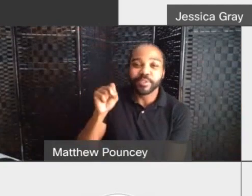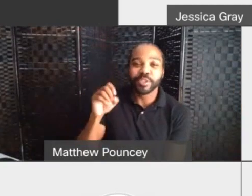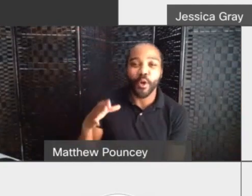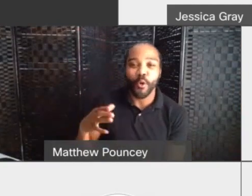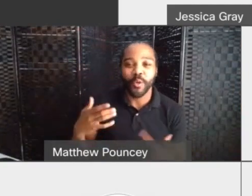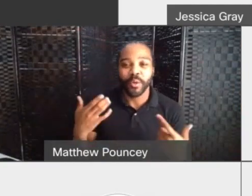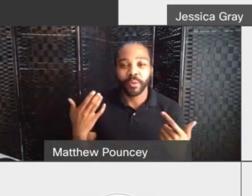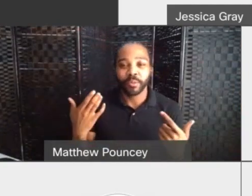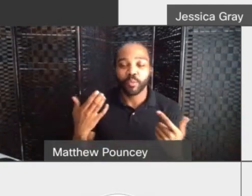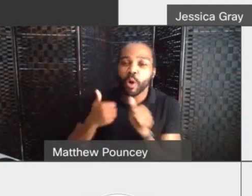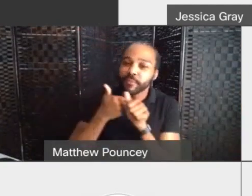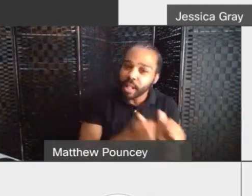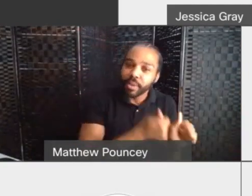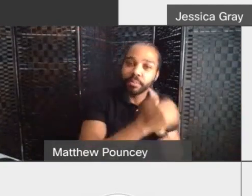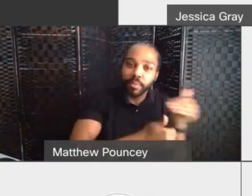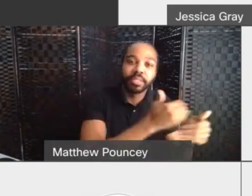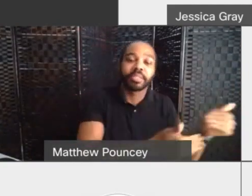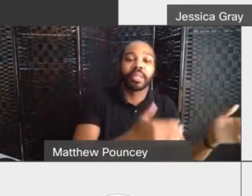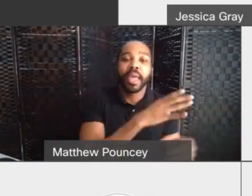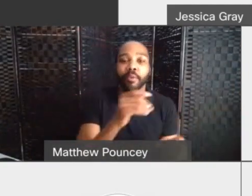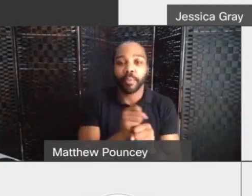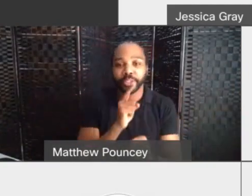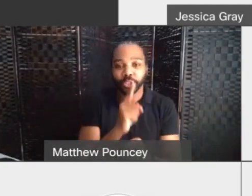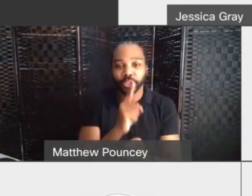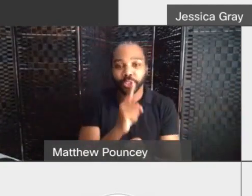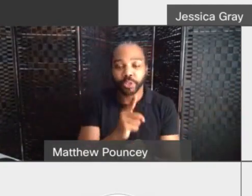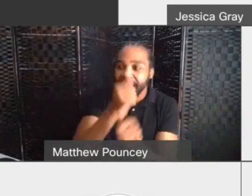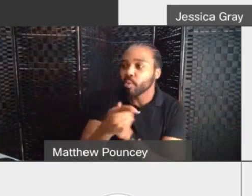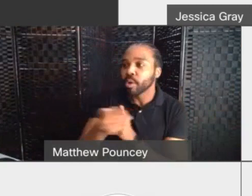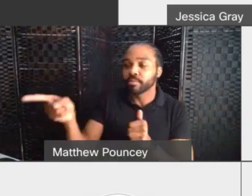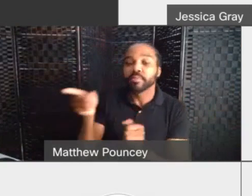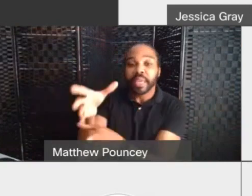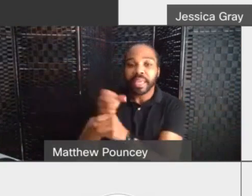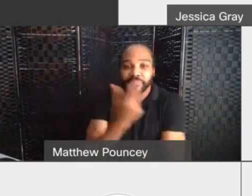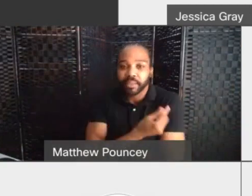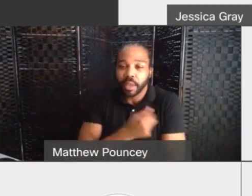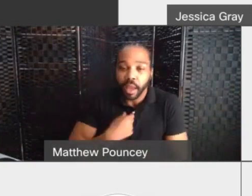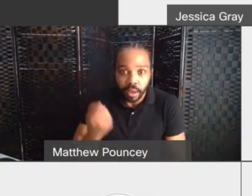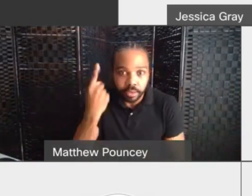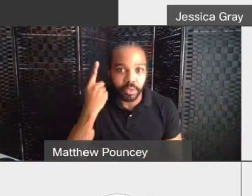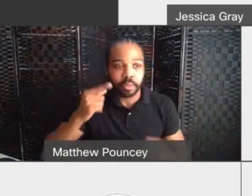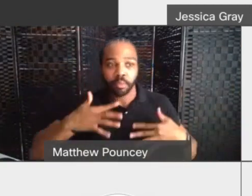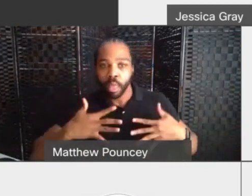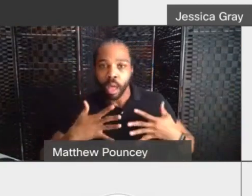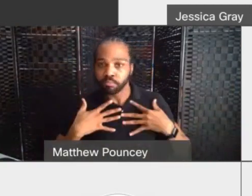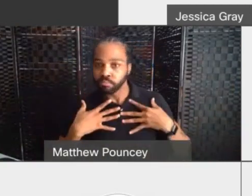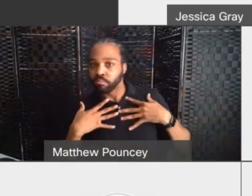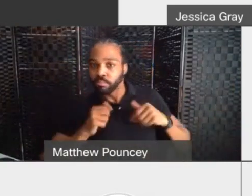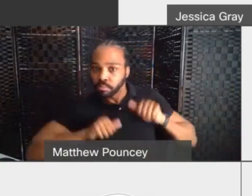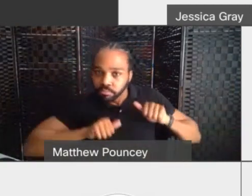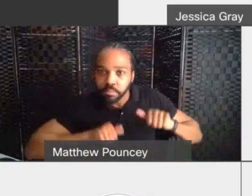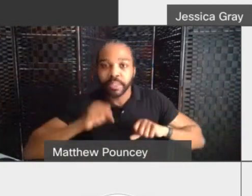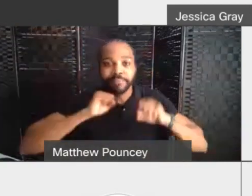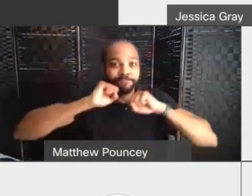we're following the process and we're making sure that everybody gets vaccinated. I understand the anxiety, I understand the